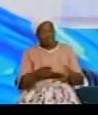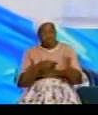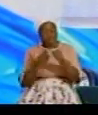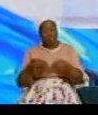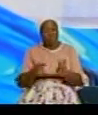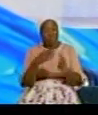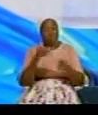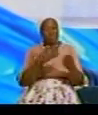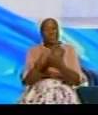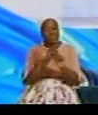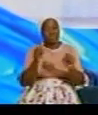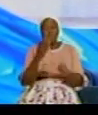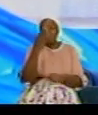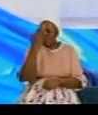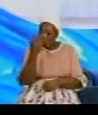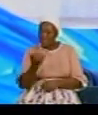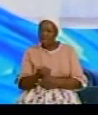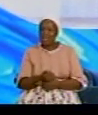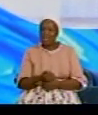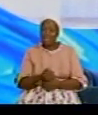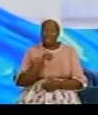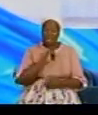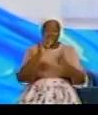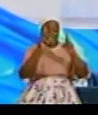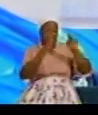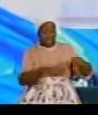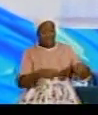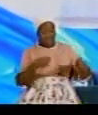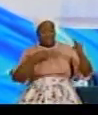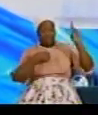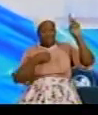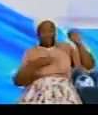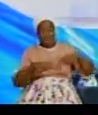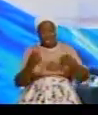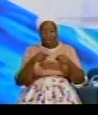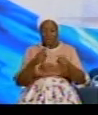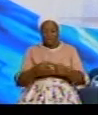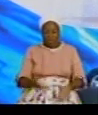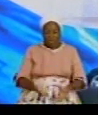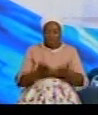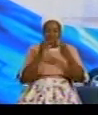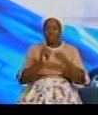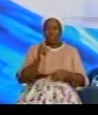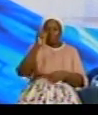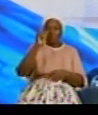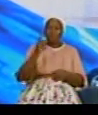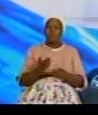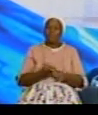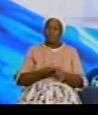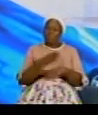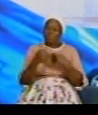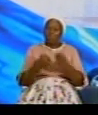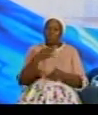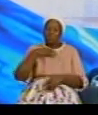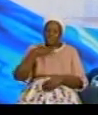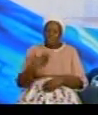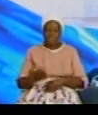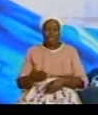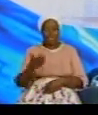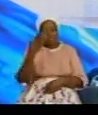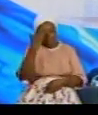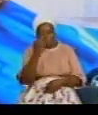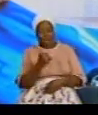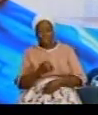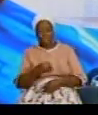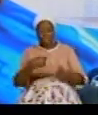salvation. Why? I came to link you up with God. Why? I'm dying